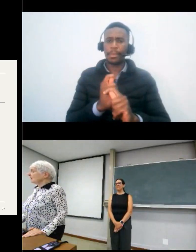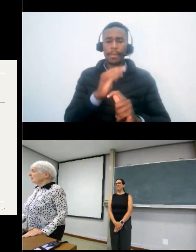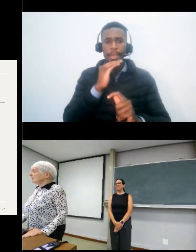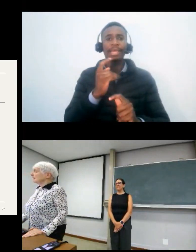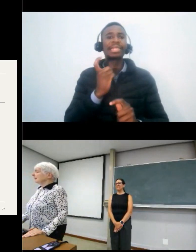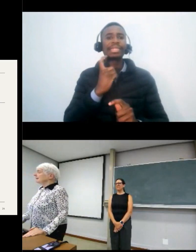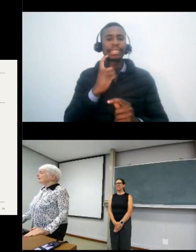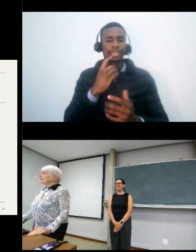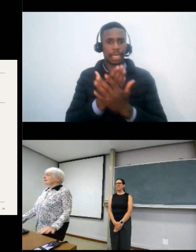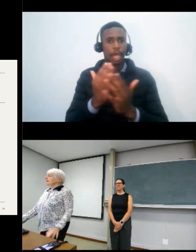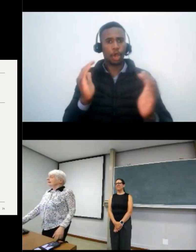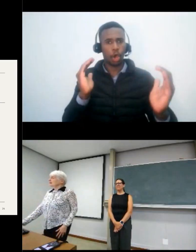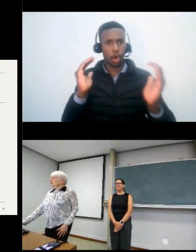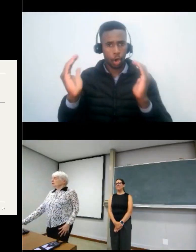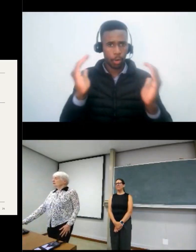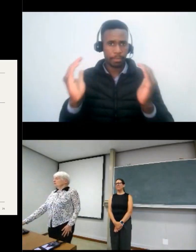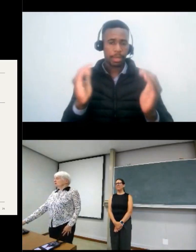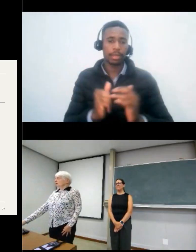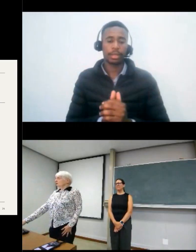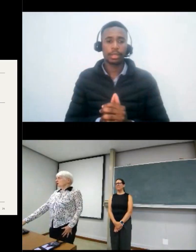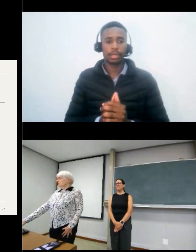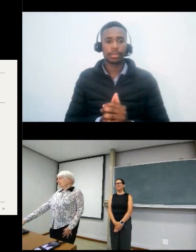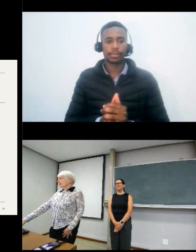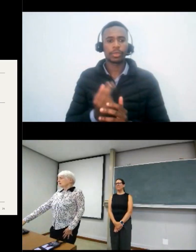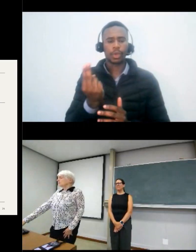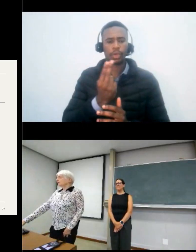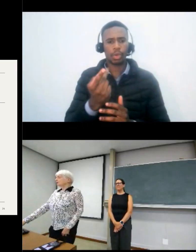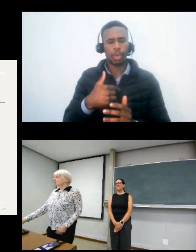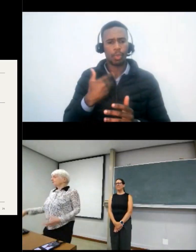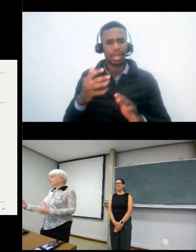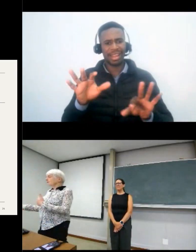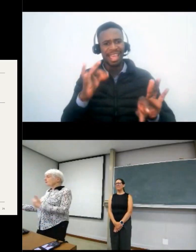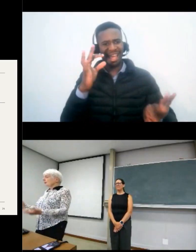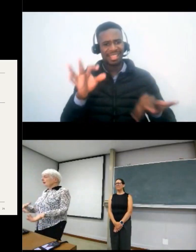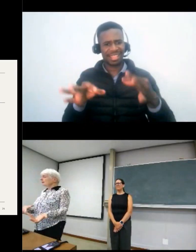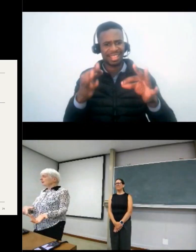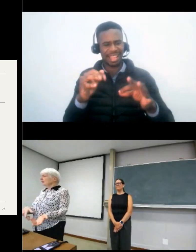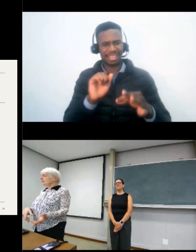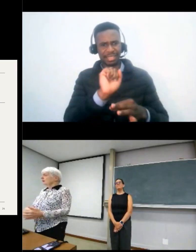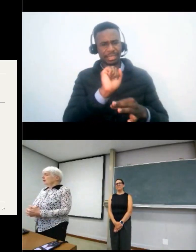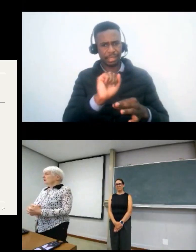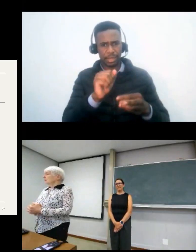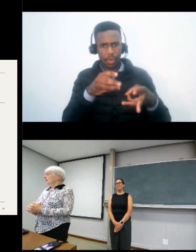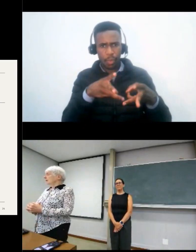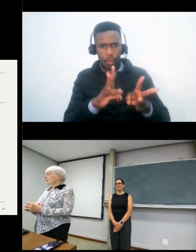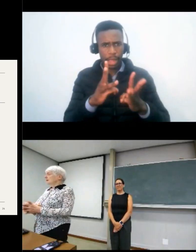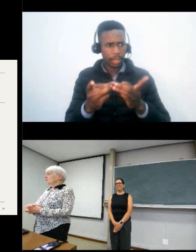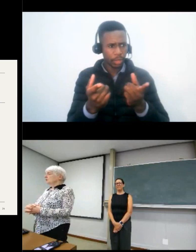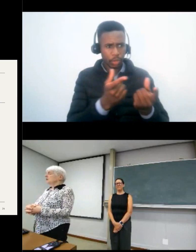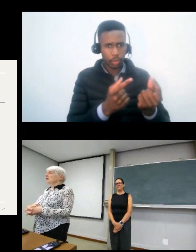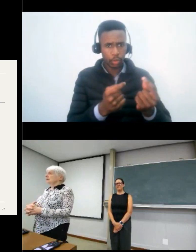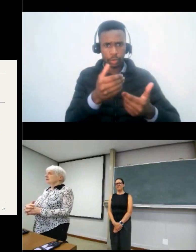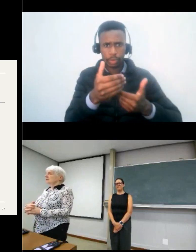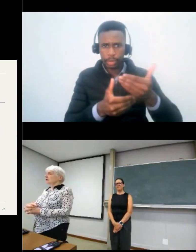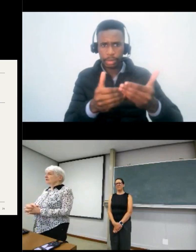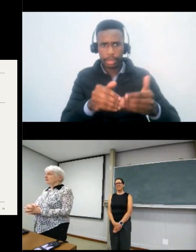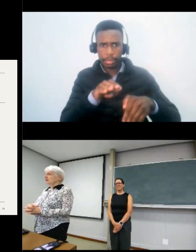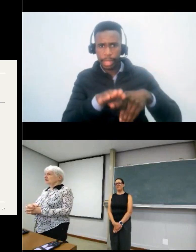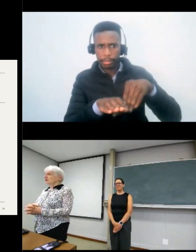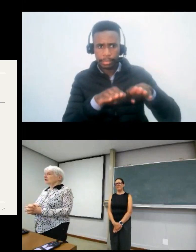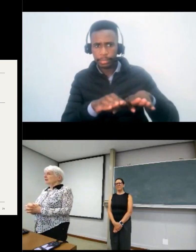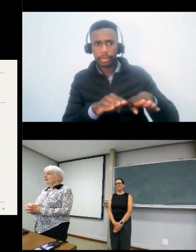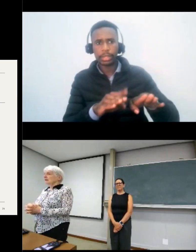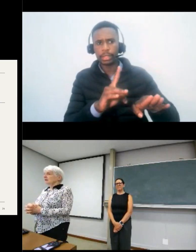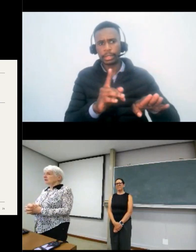we want to analyze the elicited negation and verb agreement tests. And again, compare those to the narrative